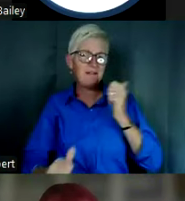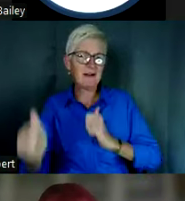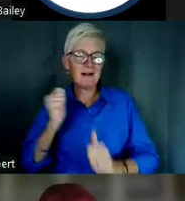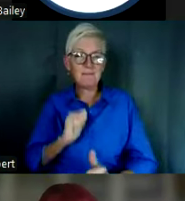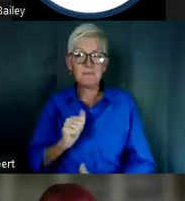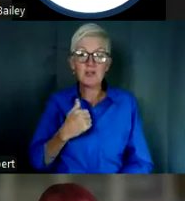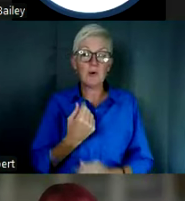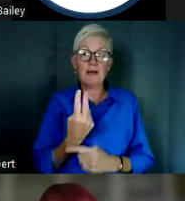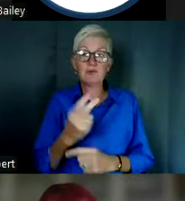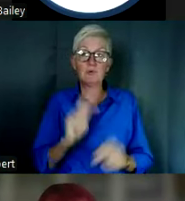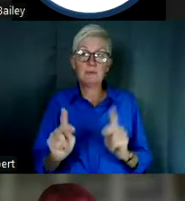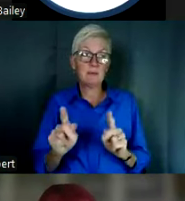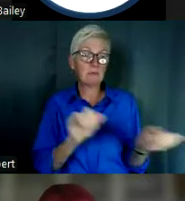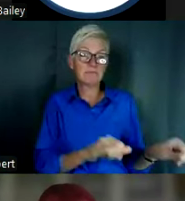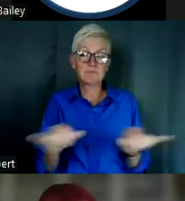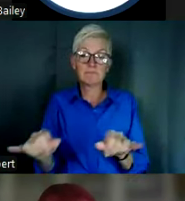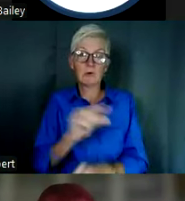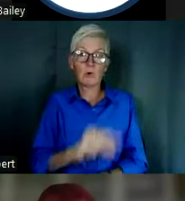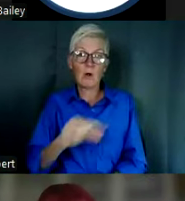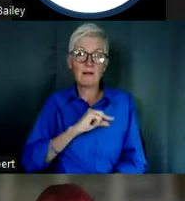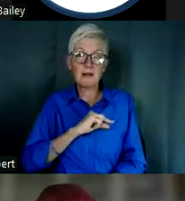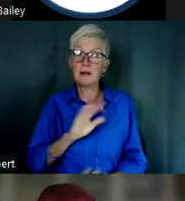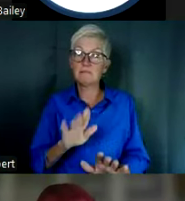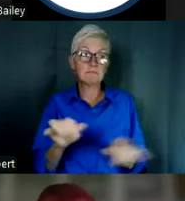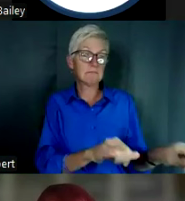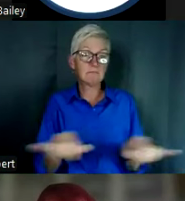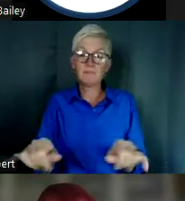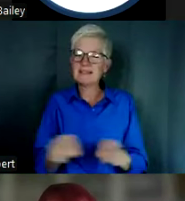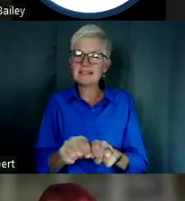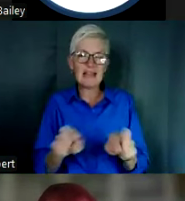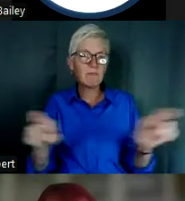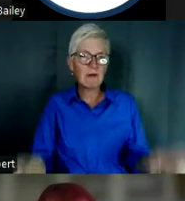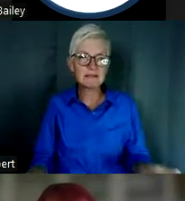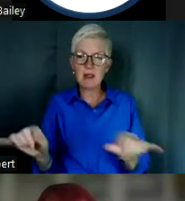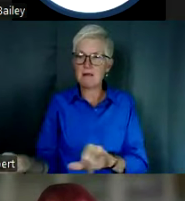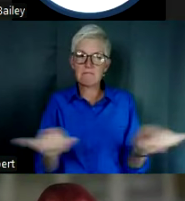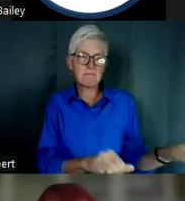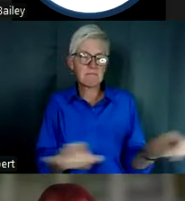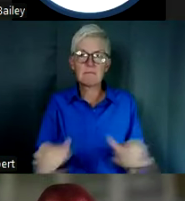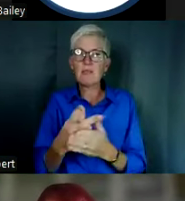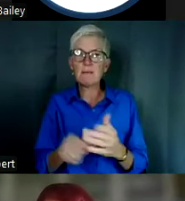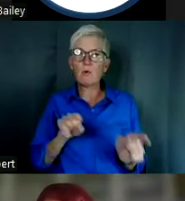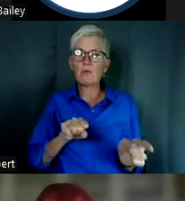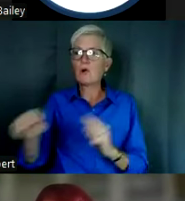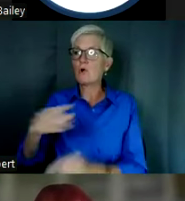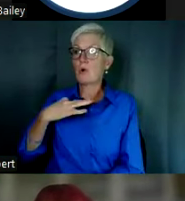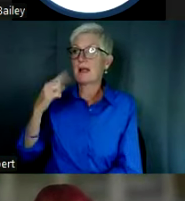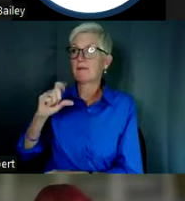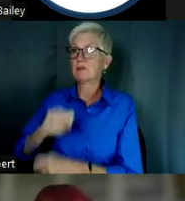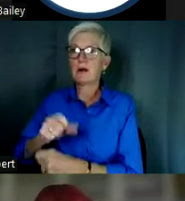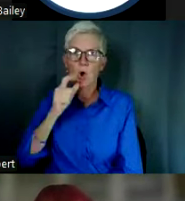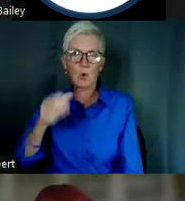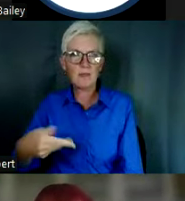people, identically qualified, same resume. They both go to apply for a job, and who gets